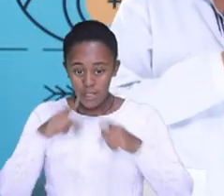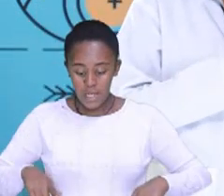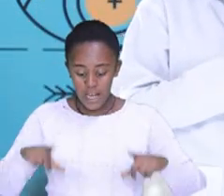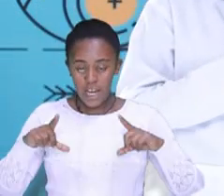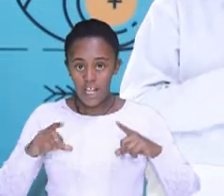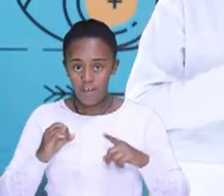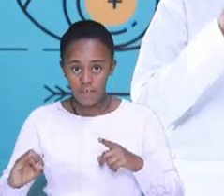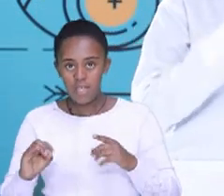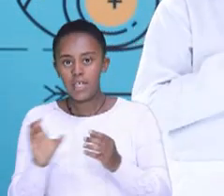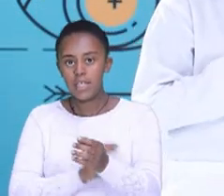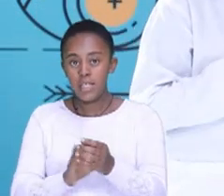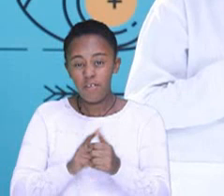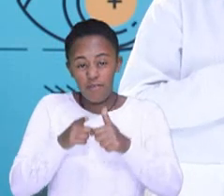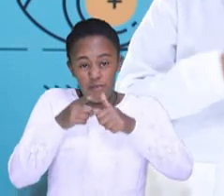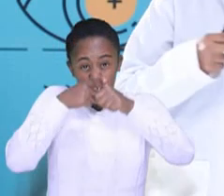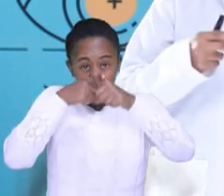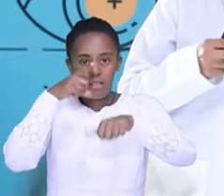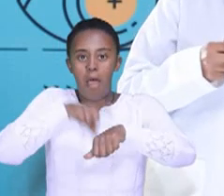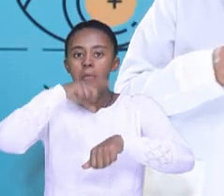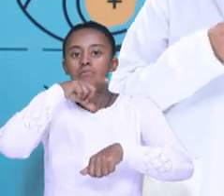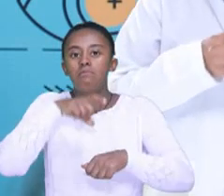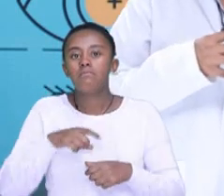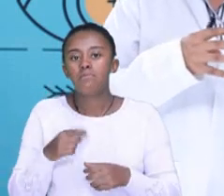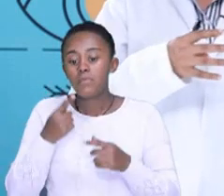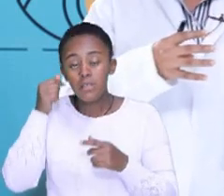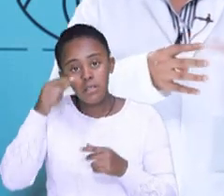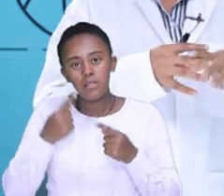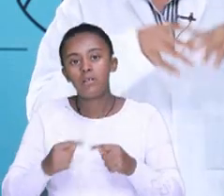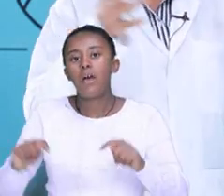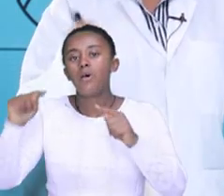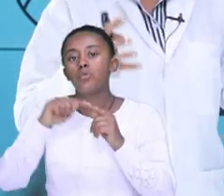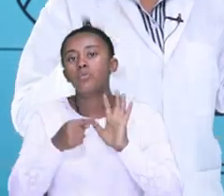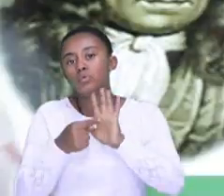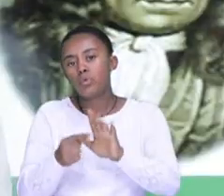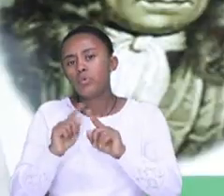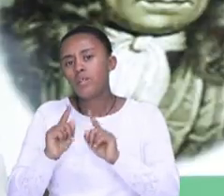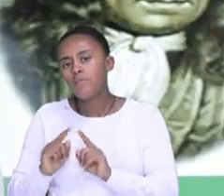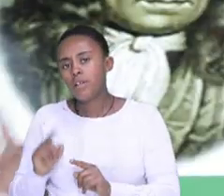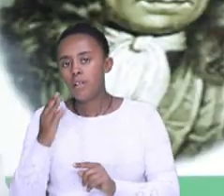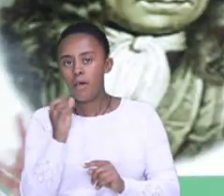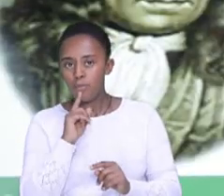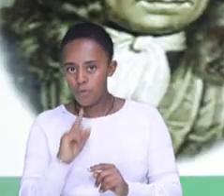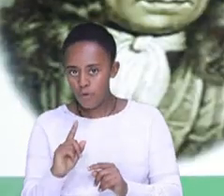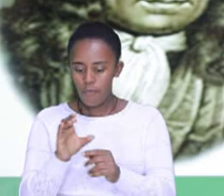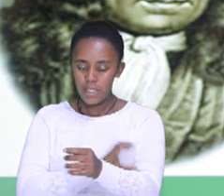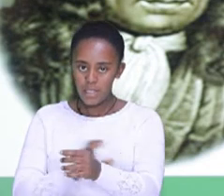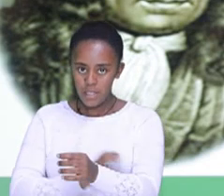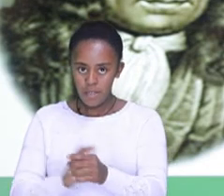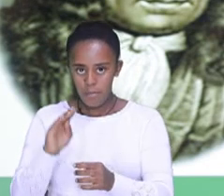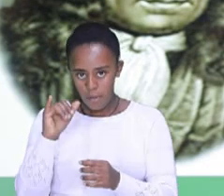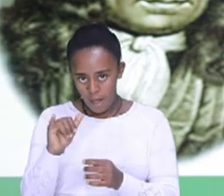the first time, and secondly, he tried to show different types of cells by